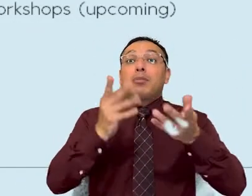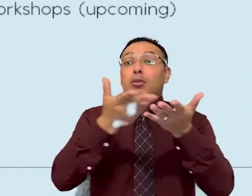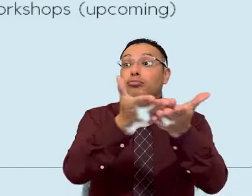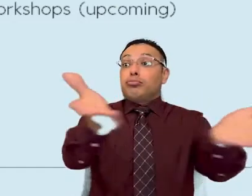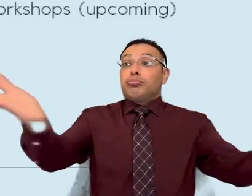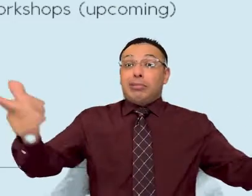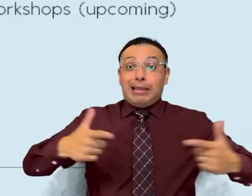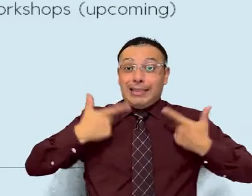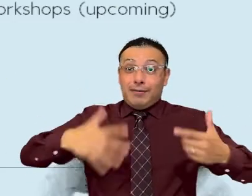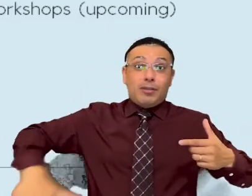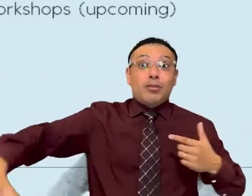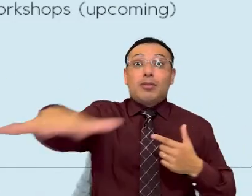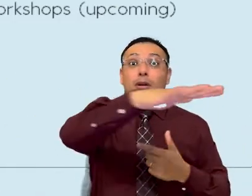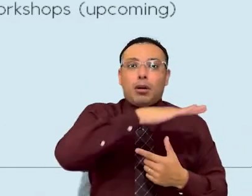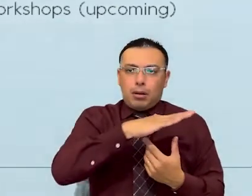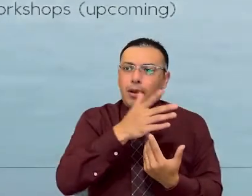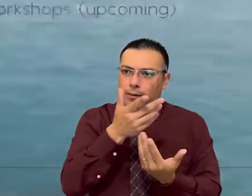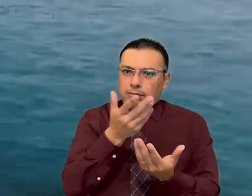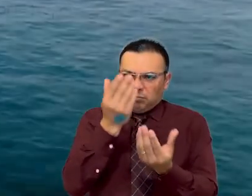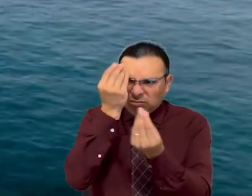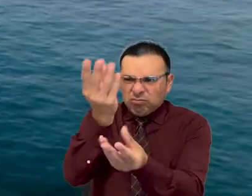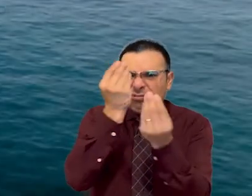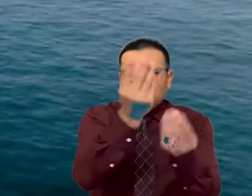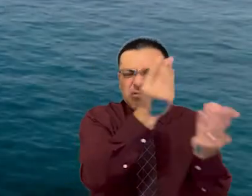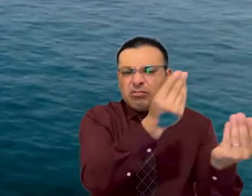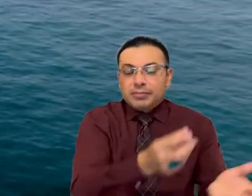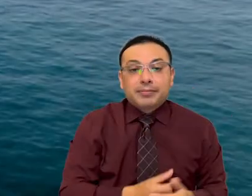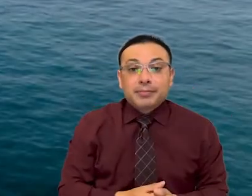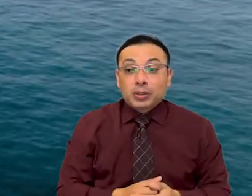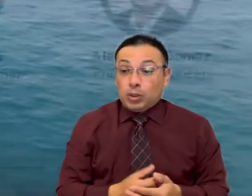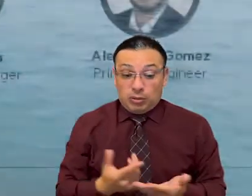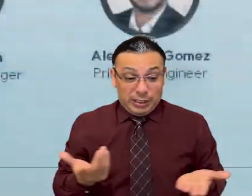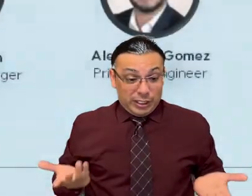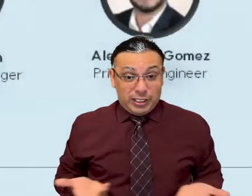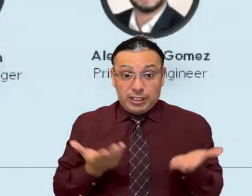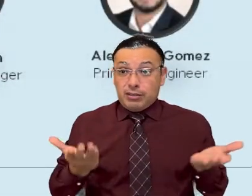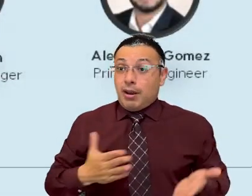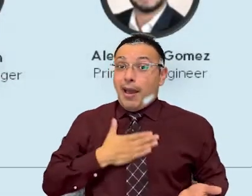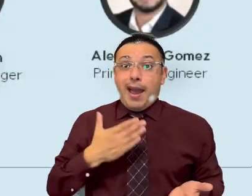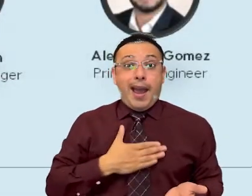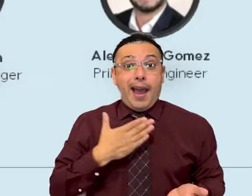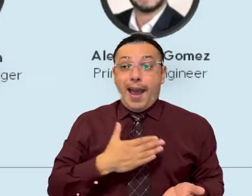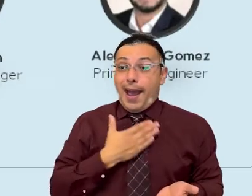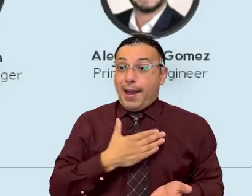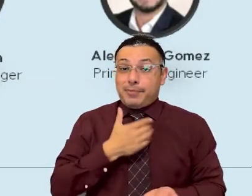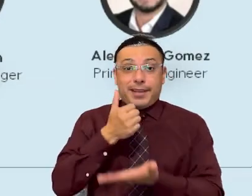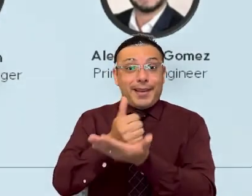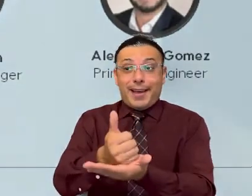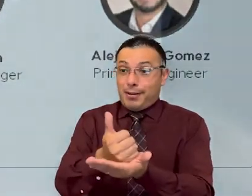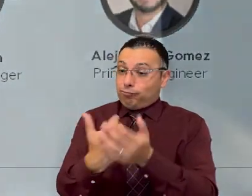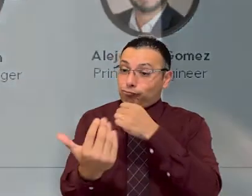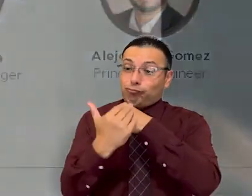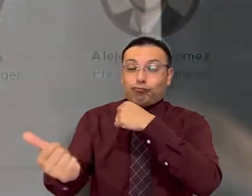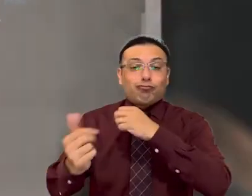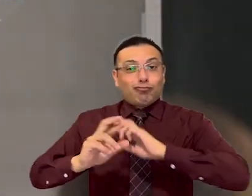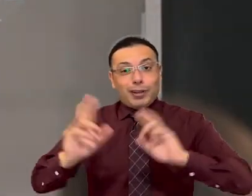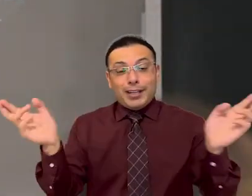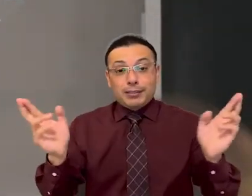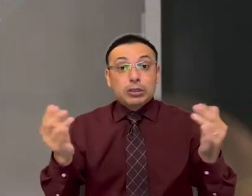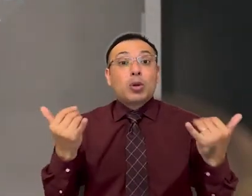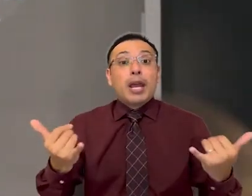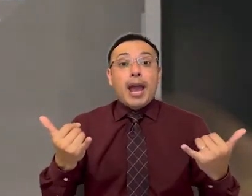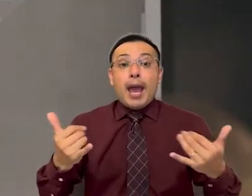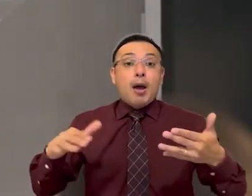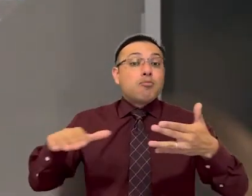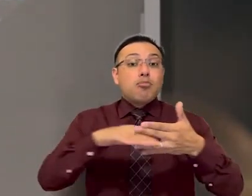and we place ourselves at your disposal. So we're going to break now. If you want to bring up the lights, I hope that has